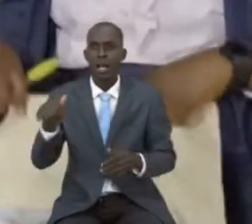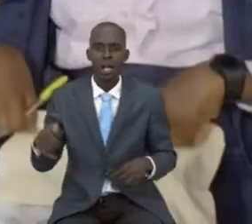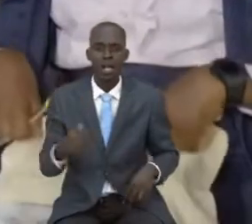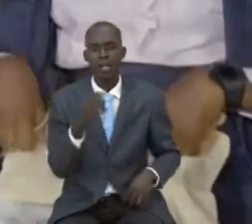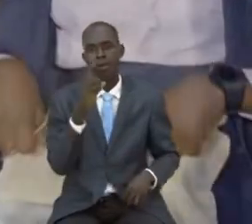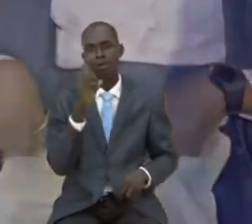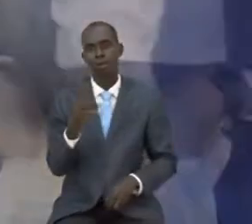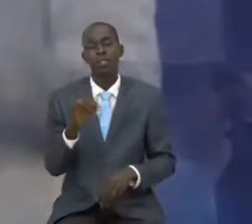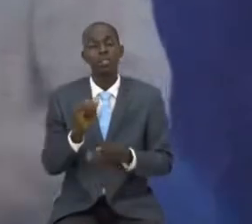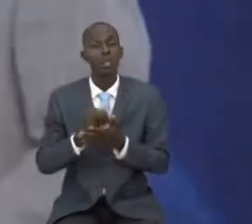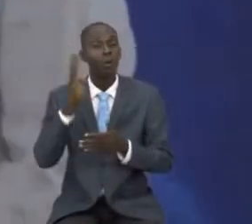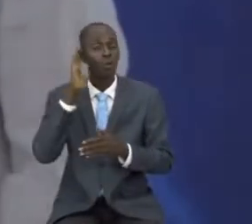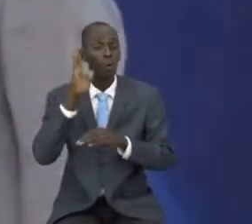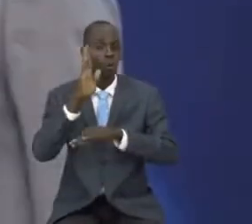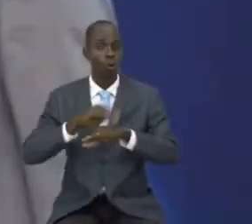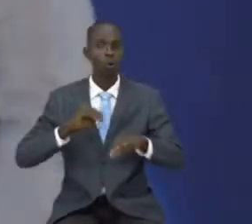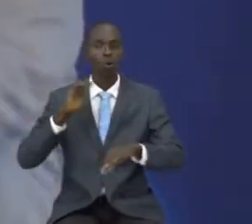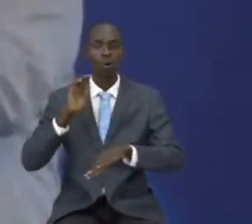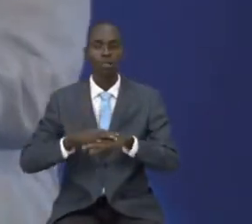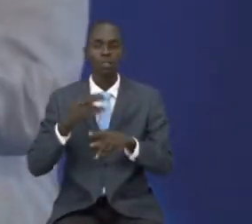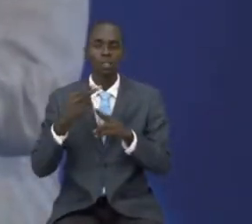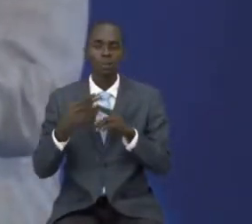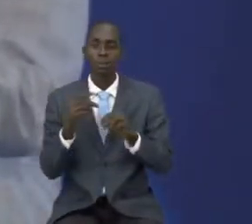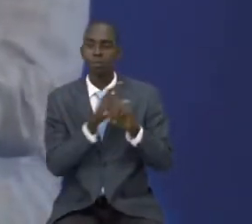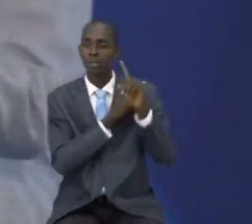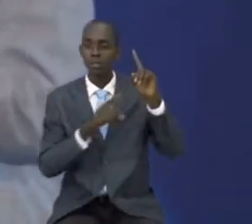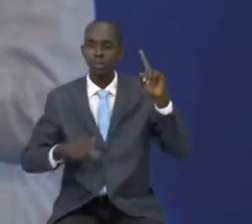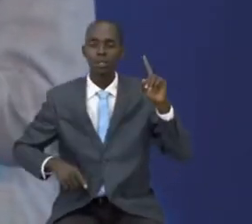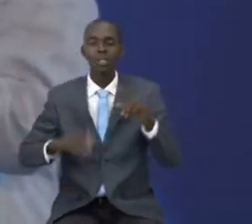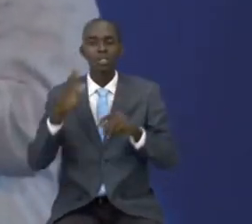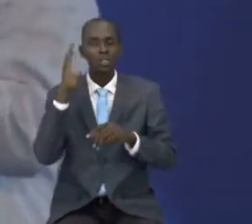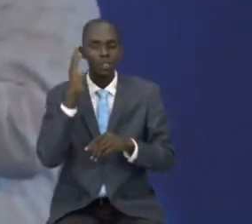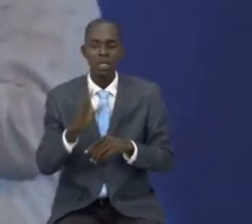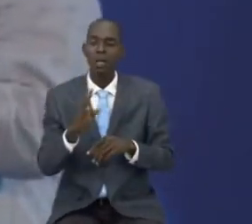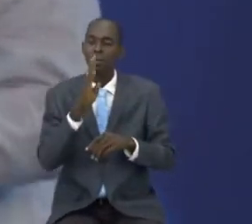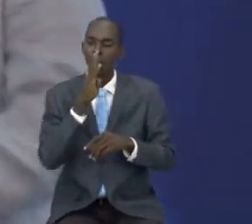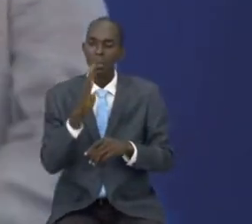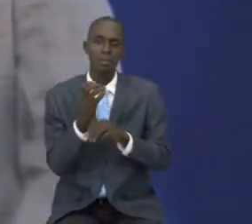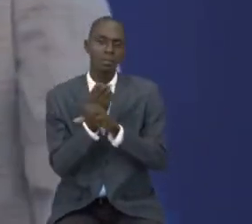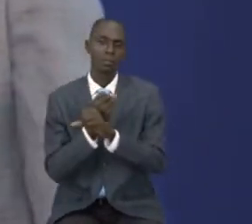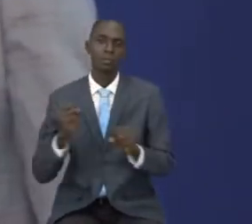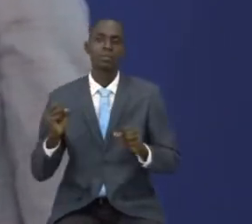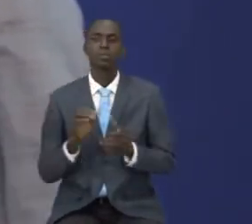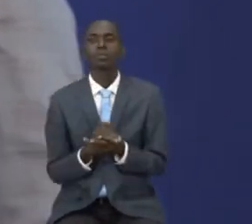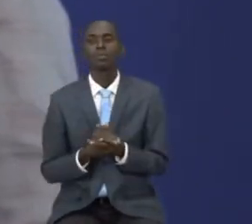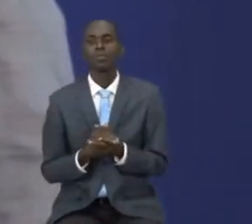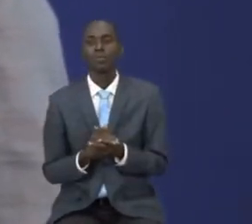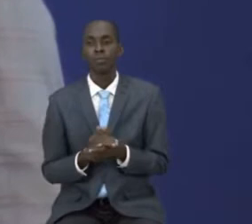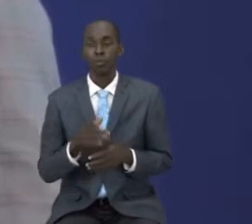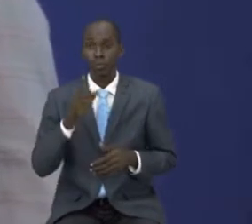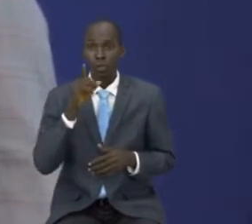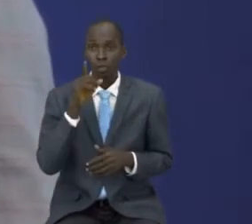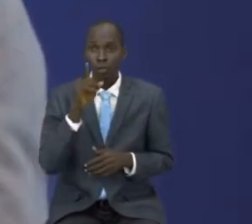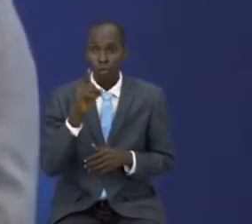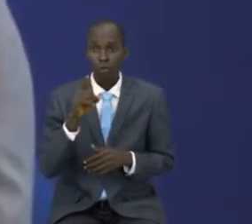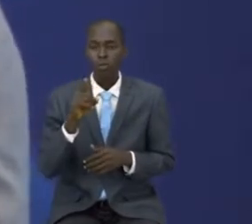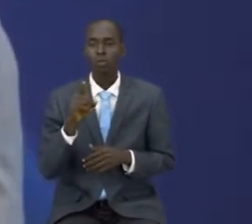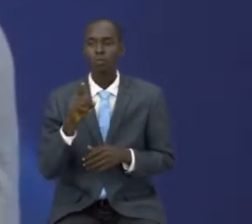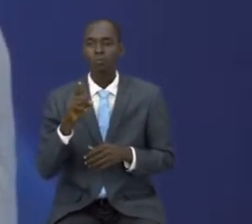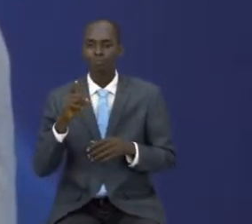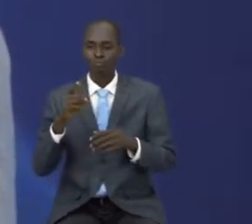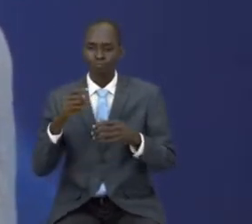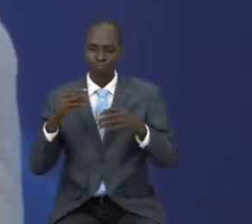shall call on the name of the Lord shall be saved. You finalize the